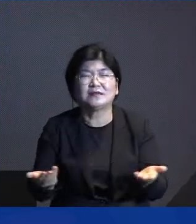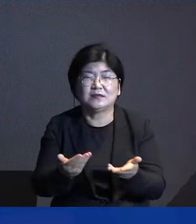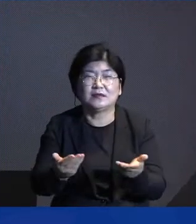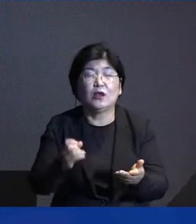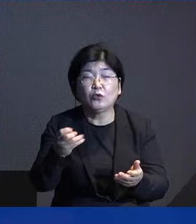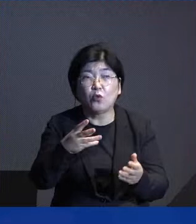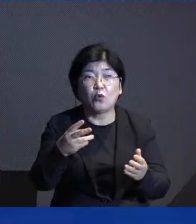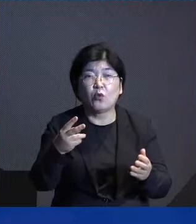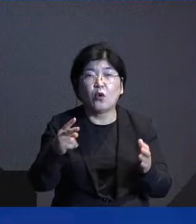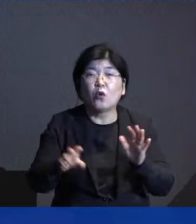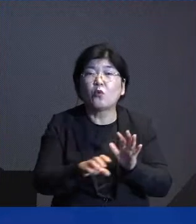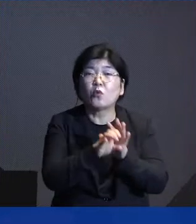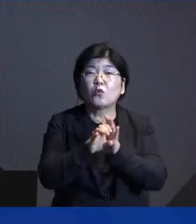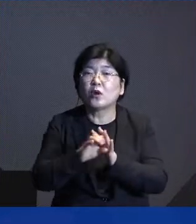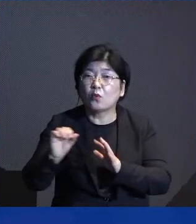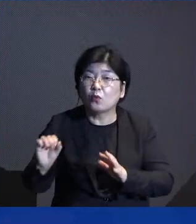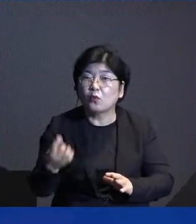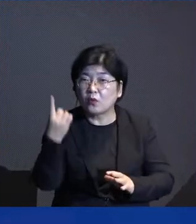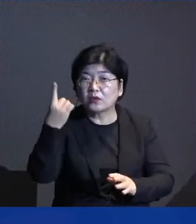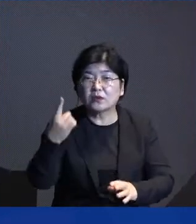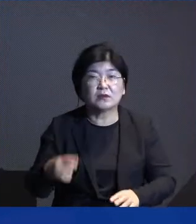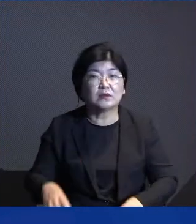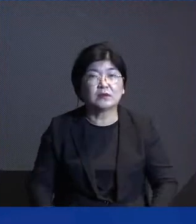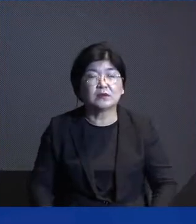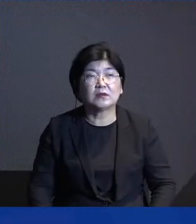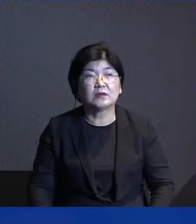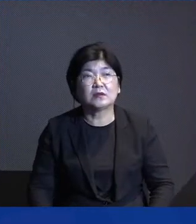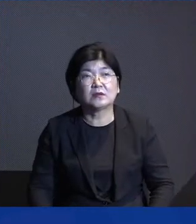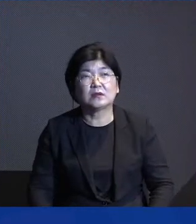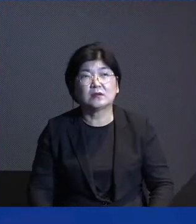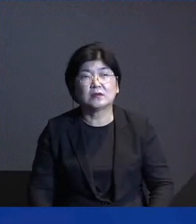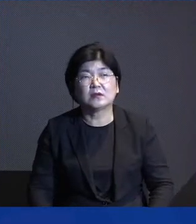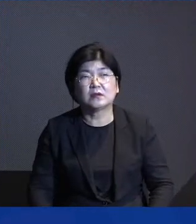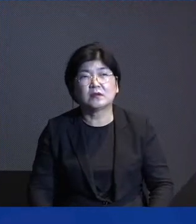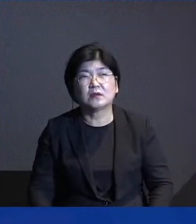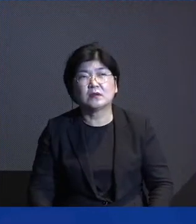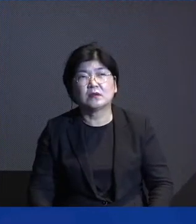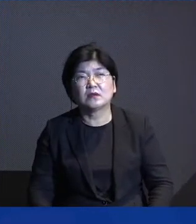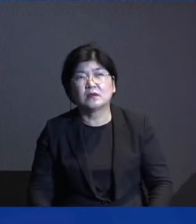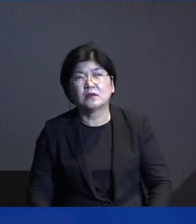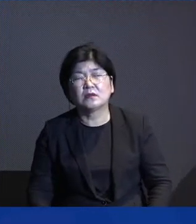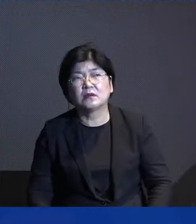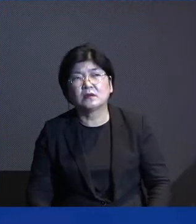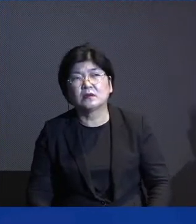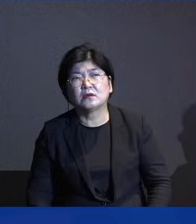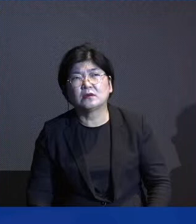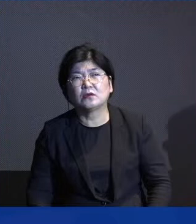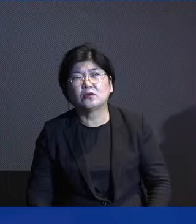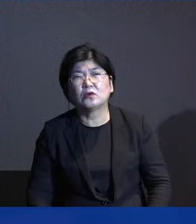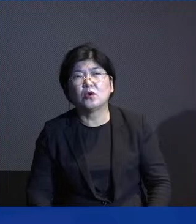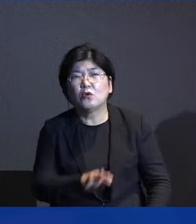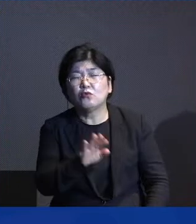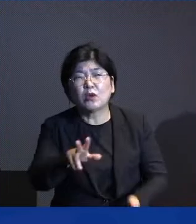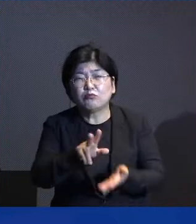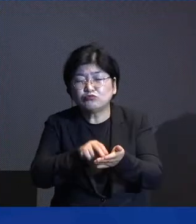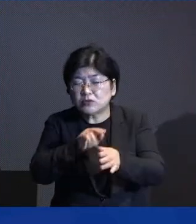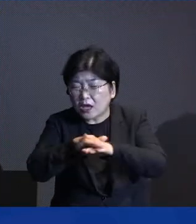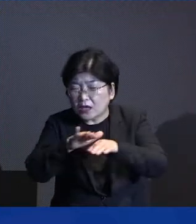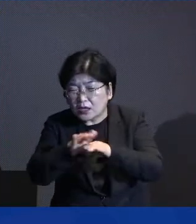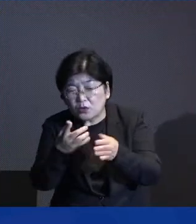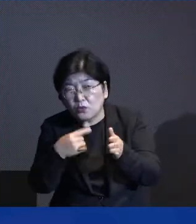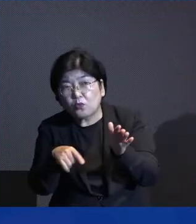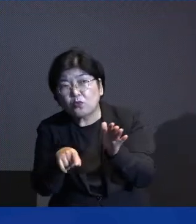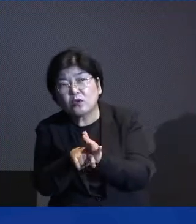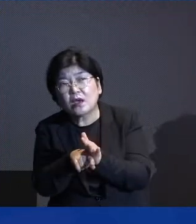lot. How we want to take it, whether we want for another pandemic to change, that depends on us. And more importantly,